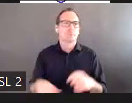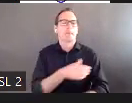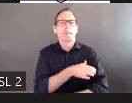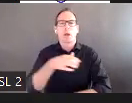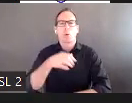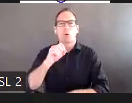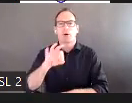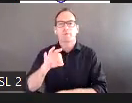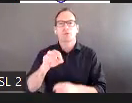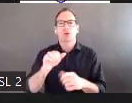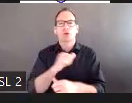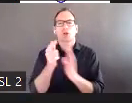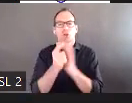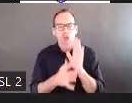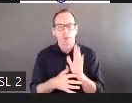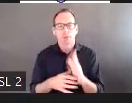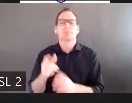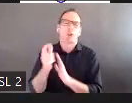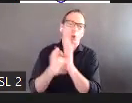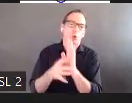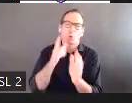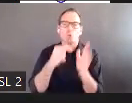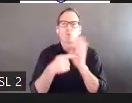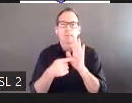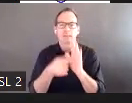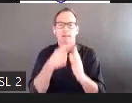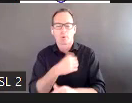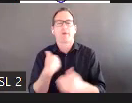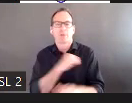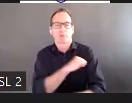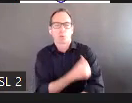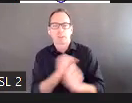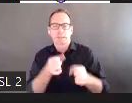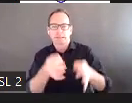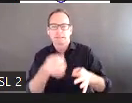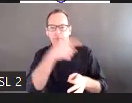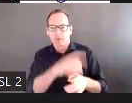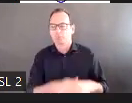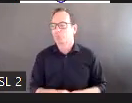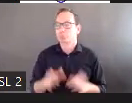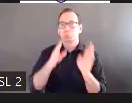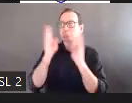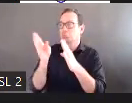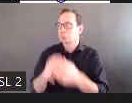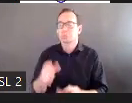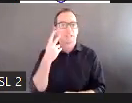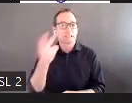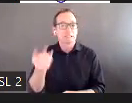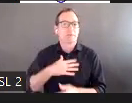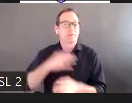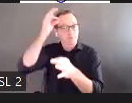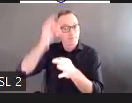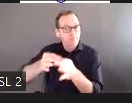over the years in our cases saying, I sought some direction and counsel from my faith community. It could be primary care and dealing